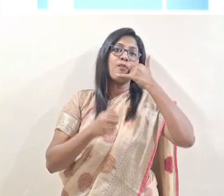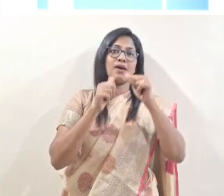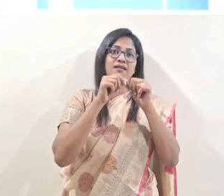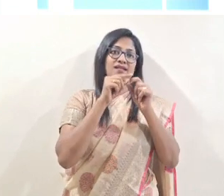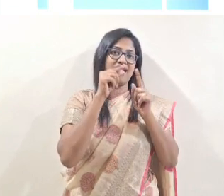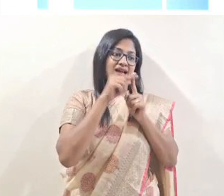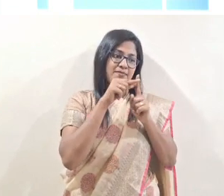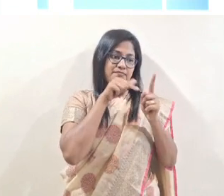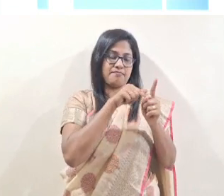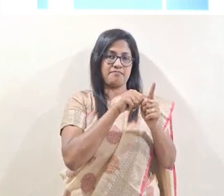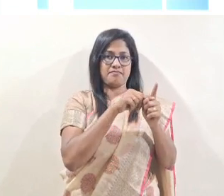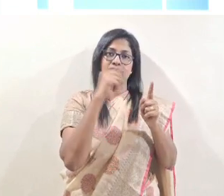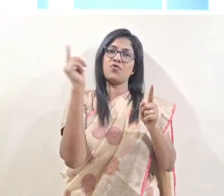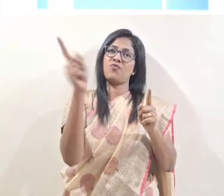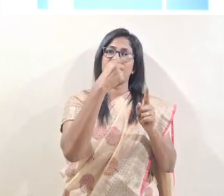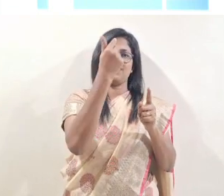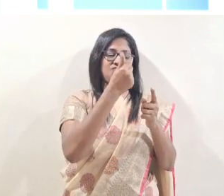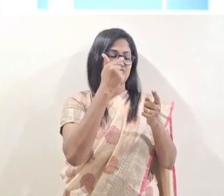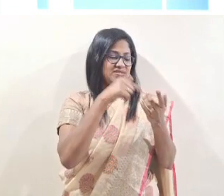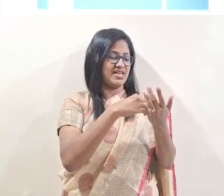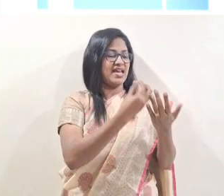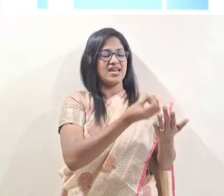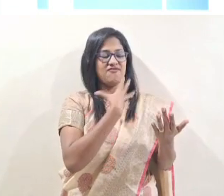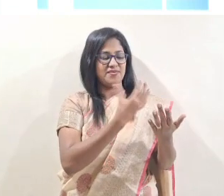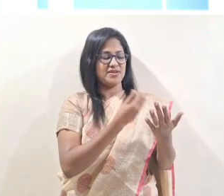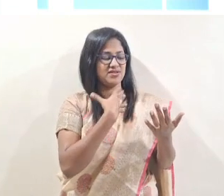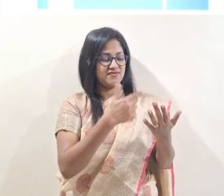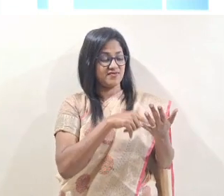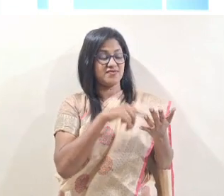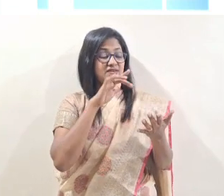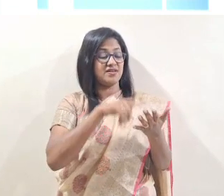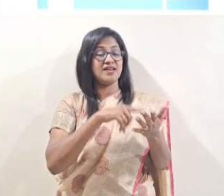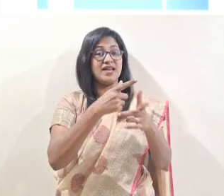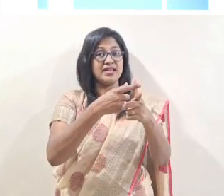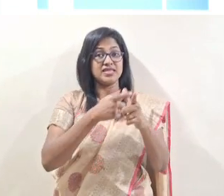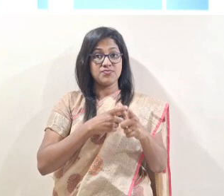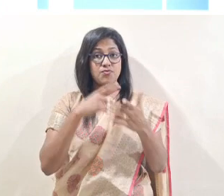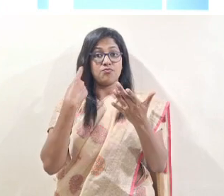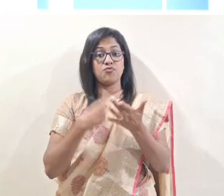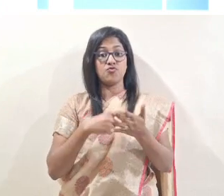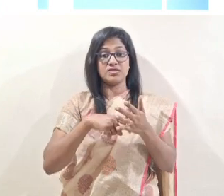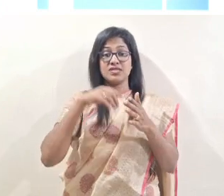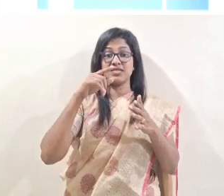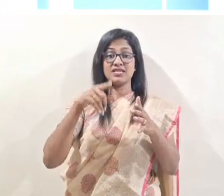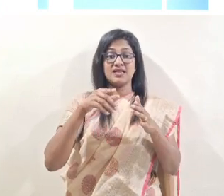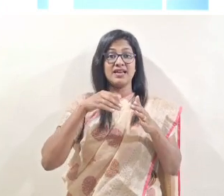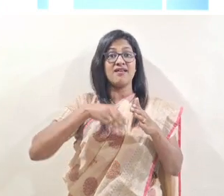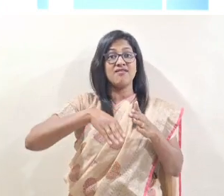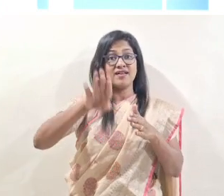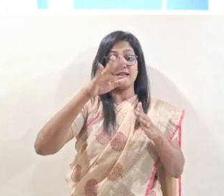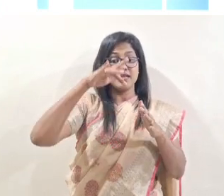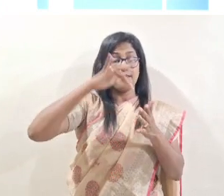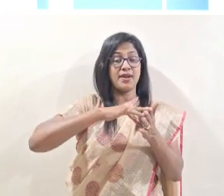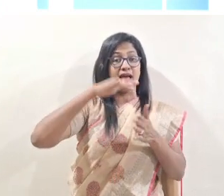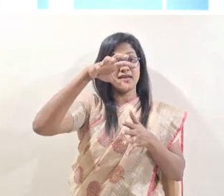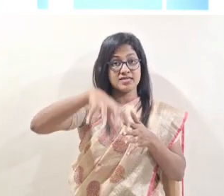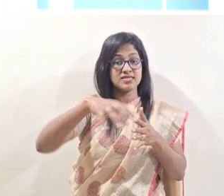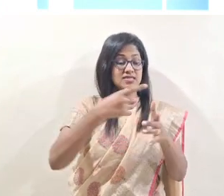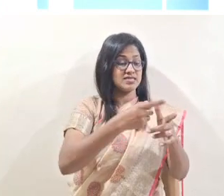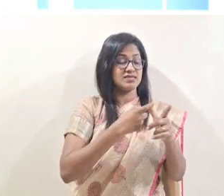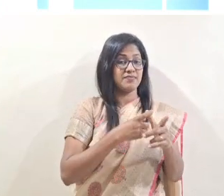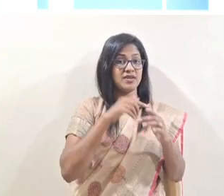they were getting information about the speed restriction on the station, speed restriction on the section, and